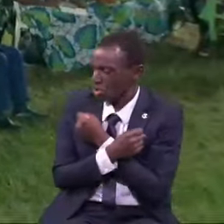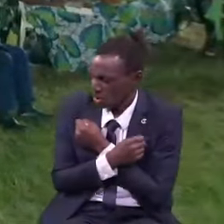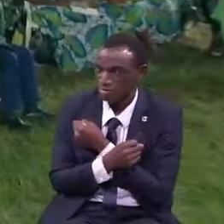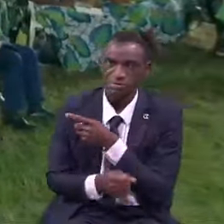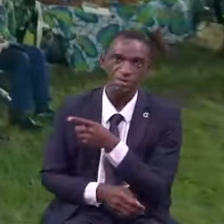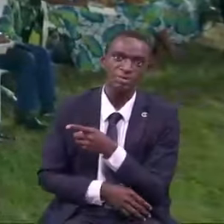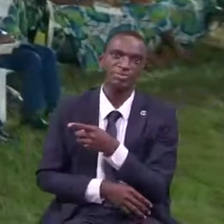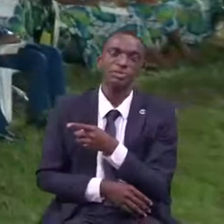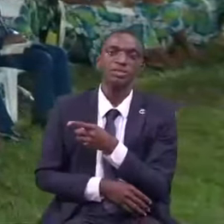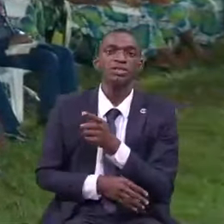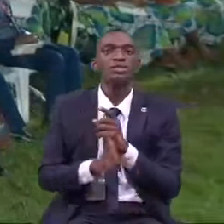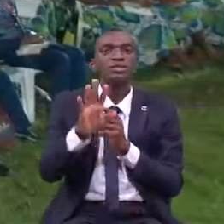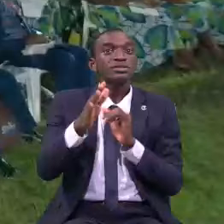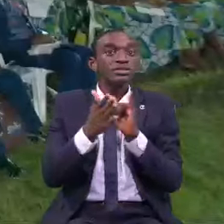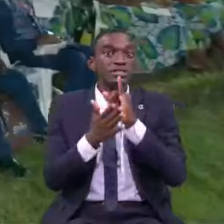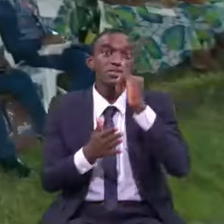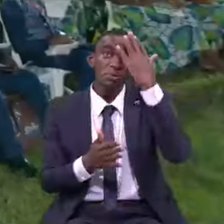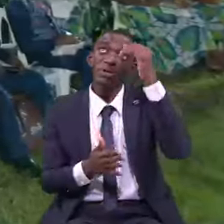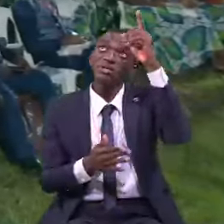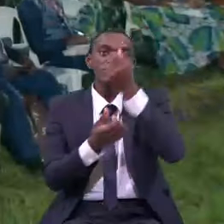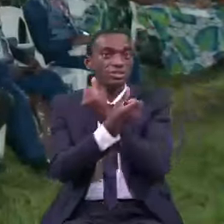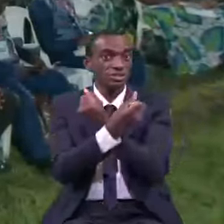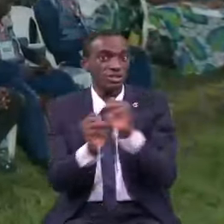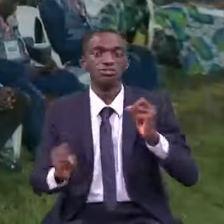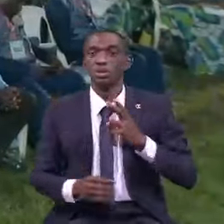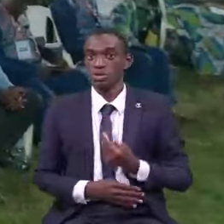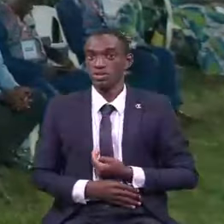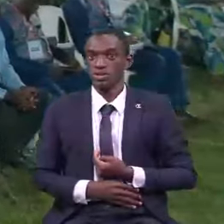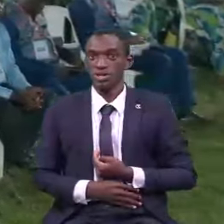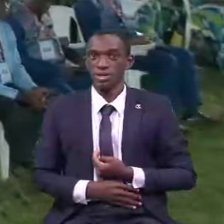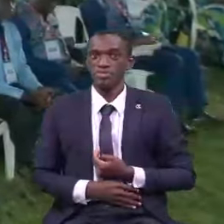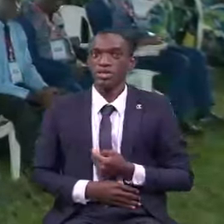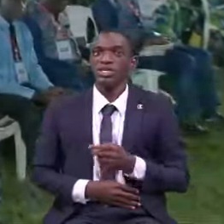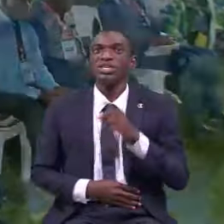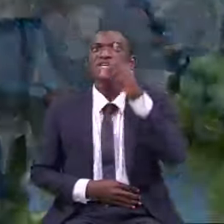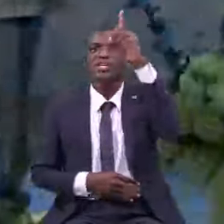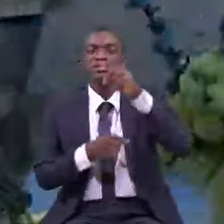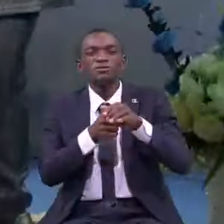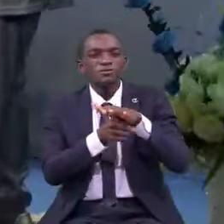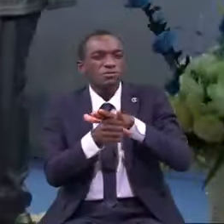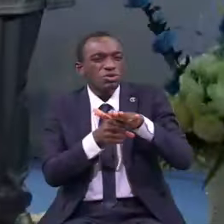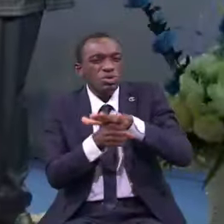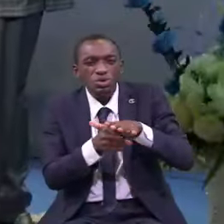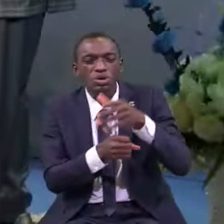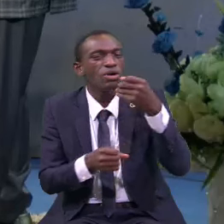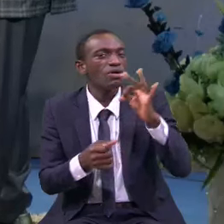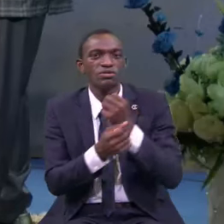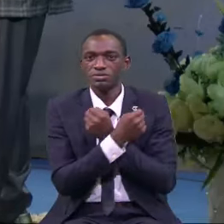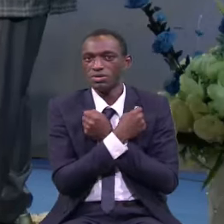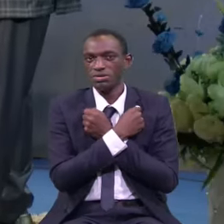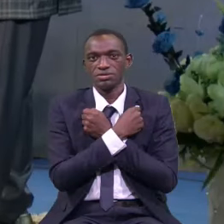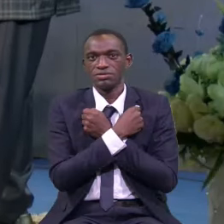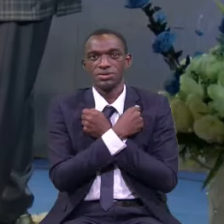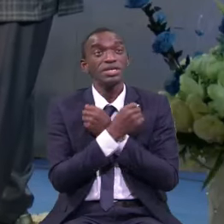That's the reason he saves us. He's full of compassion. That's the reason he